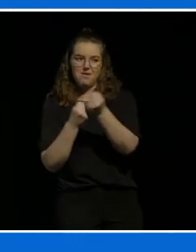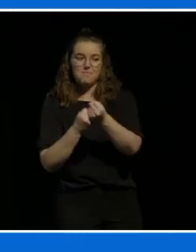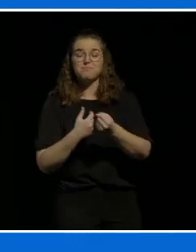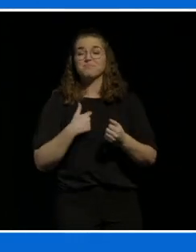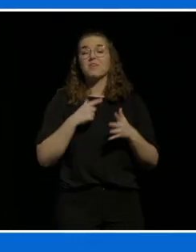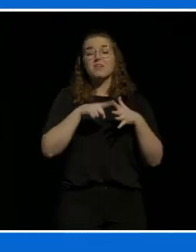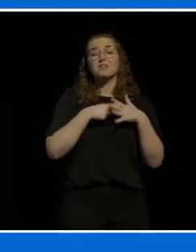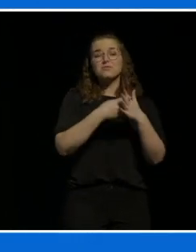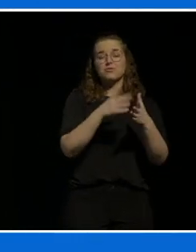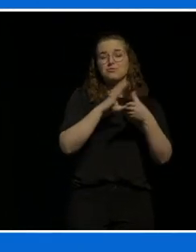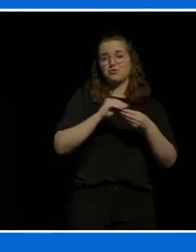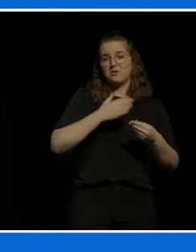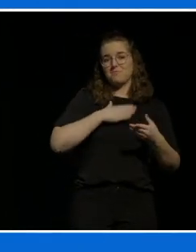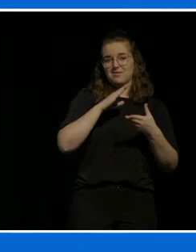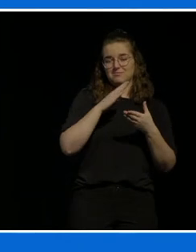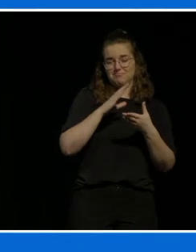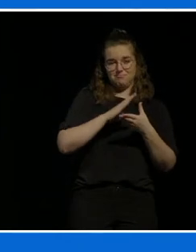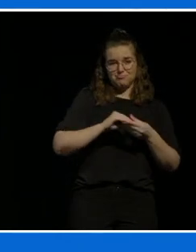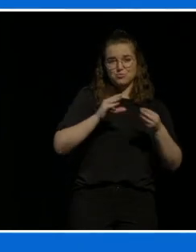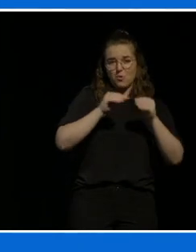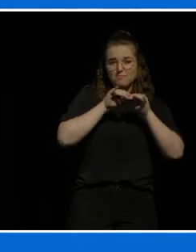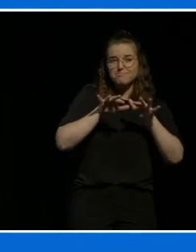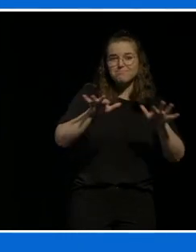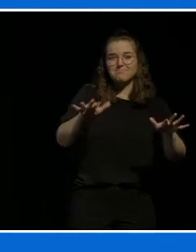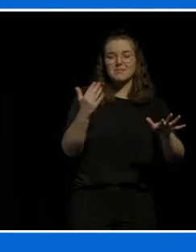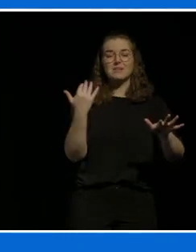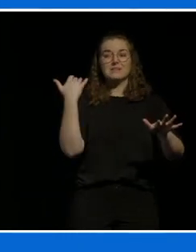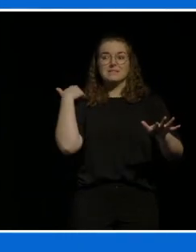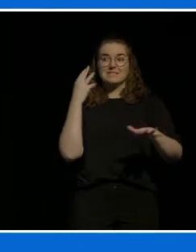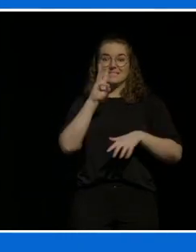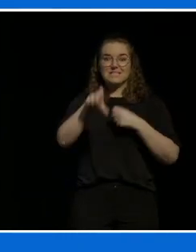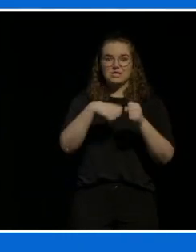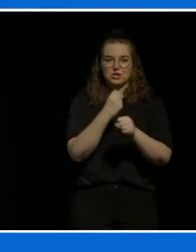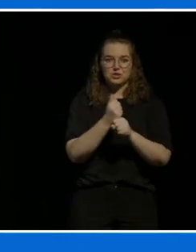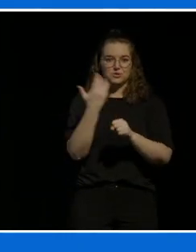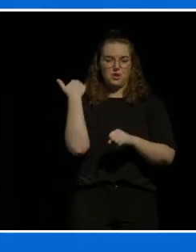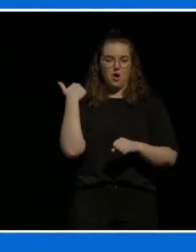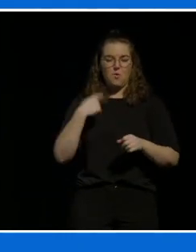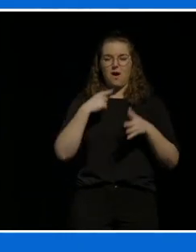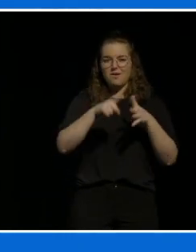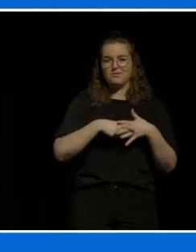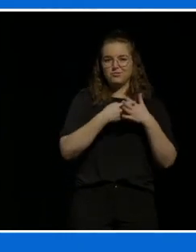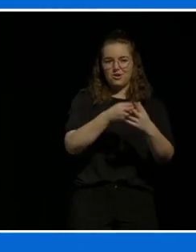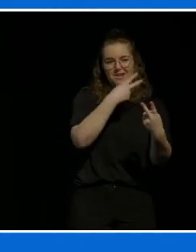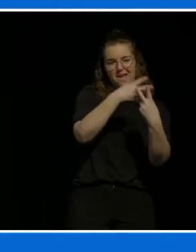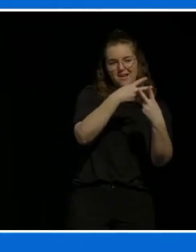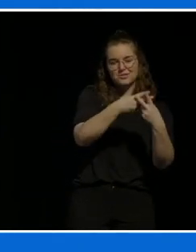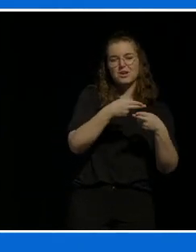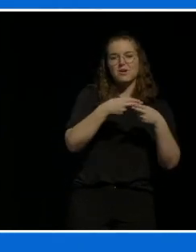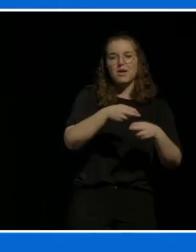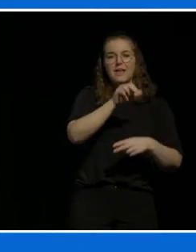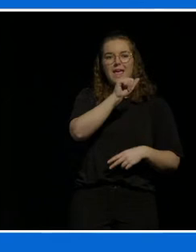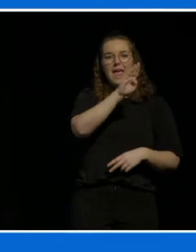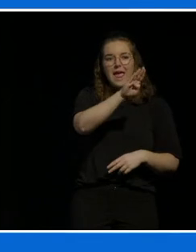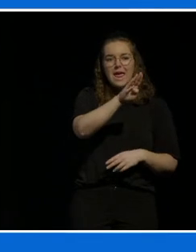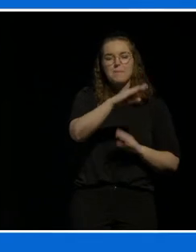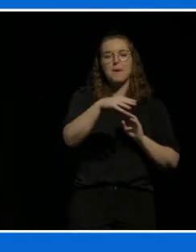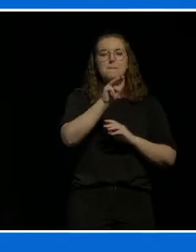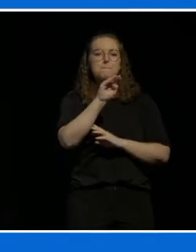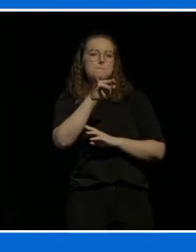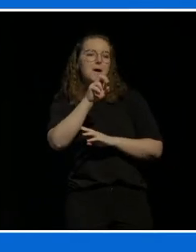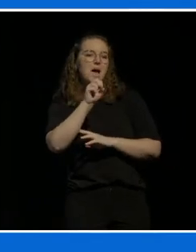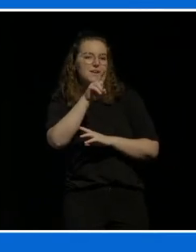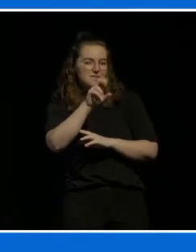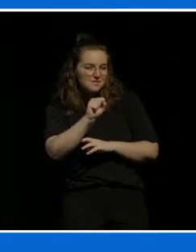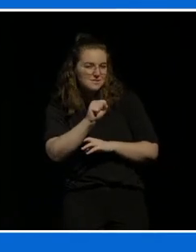my story on social media 6 years ago when I started a hashtag called Abe-100. I was living in chronic